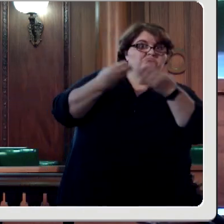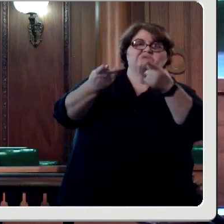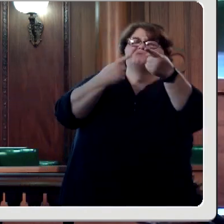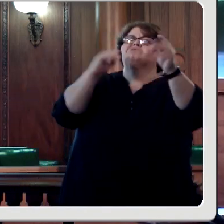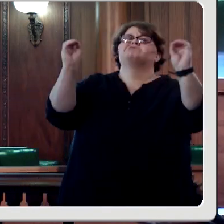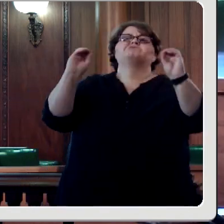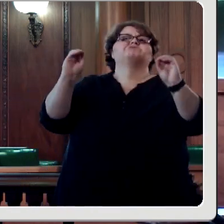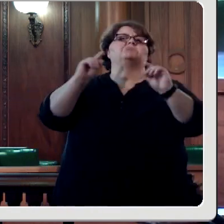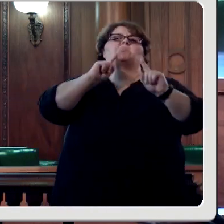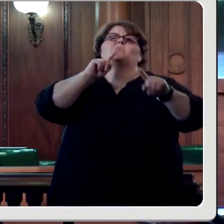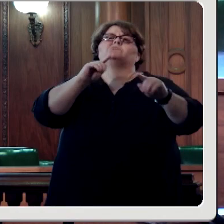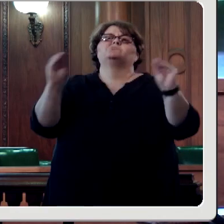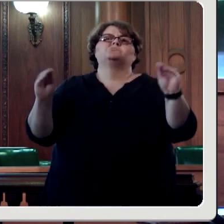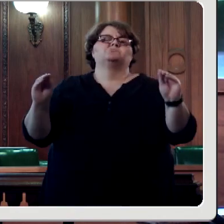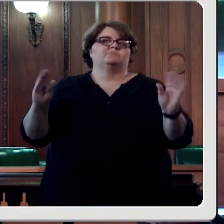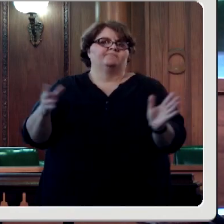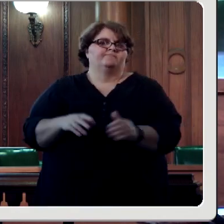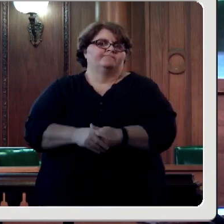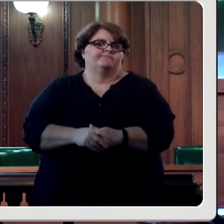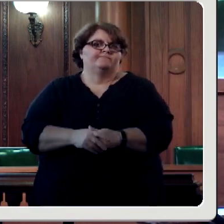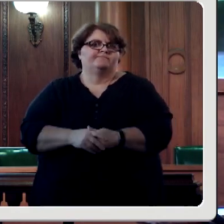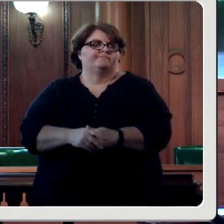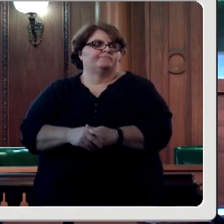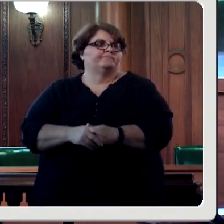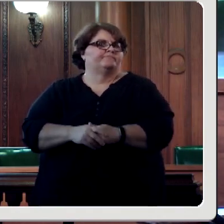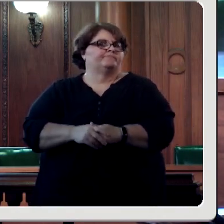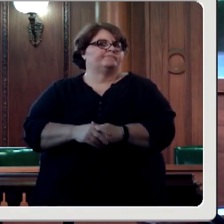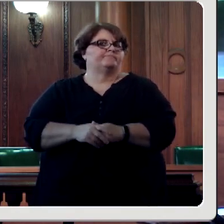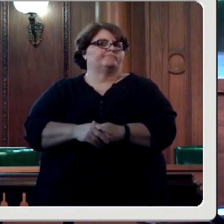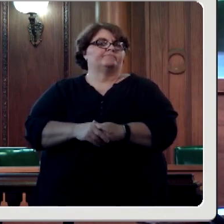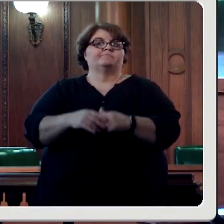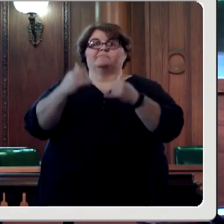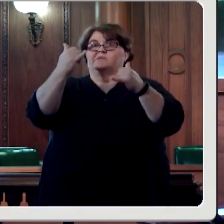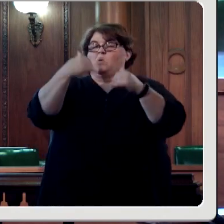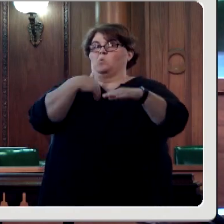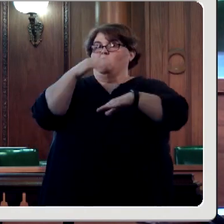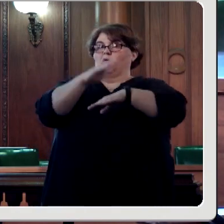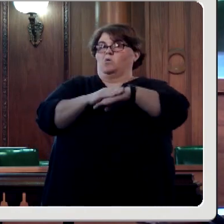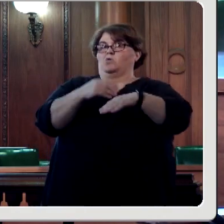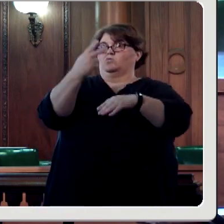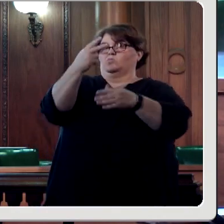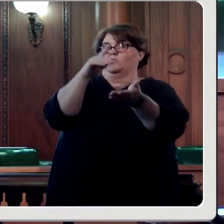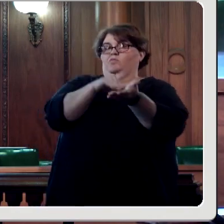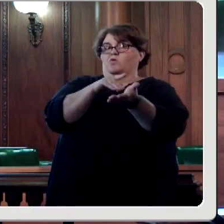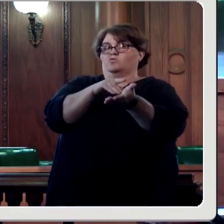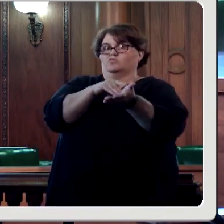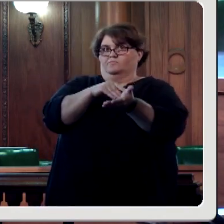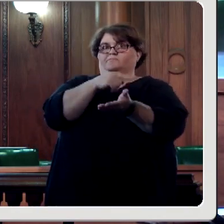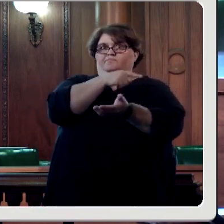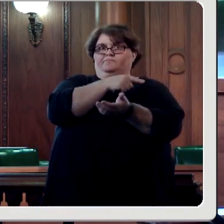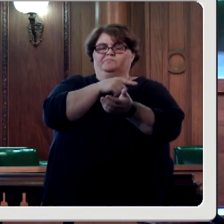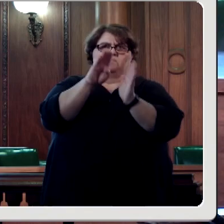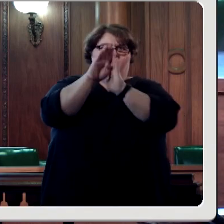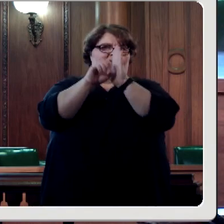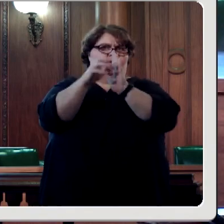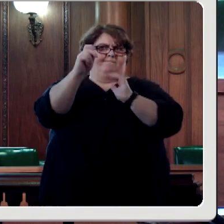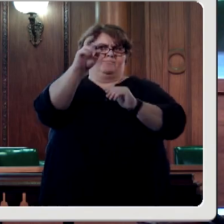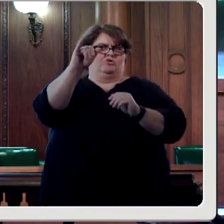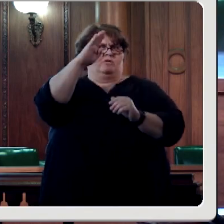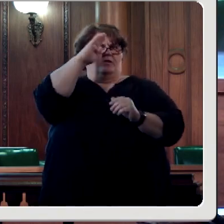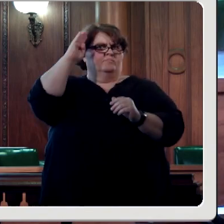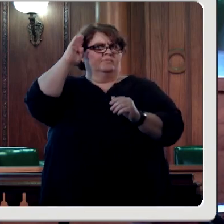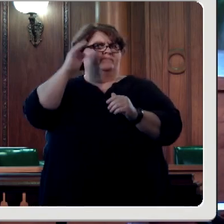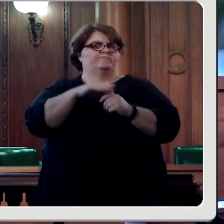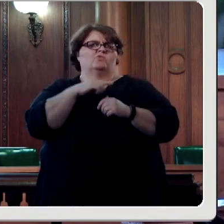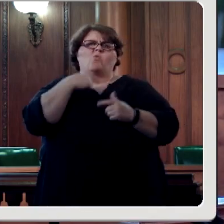the update, and then Dr. Sarah Hessler from Bay State will continue to give their hospital updates. I appreciate deeply our